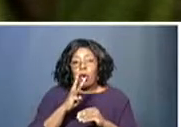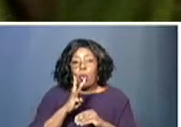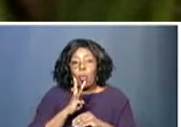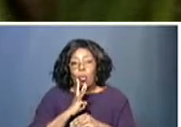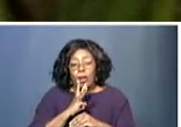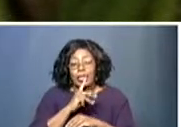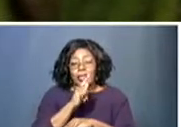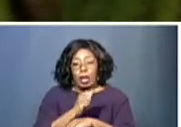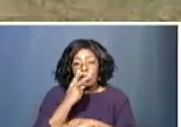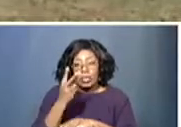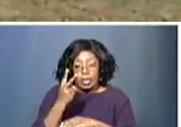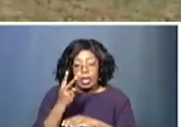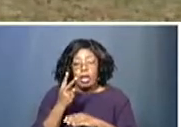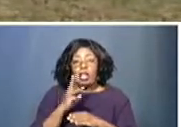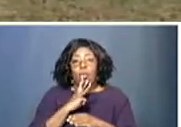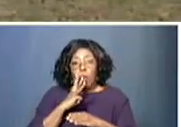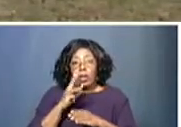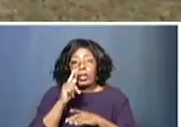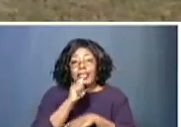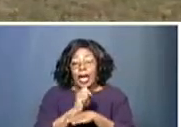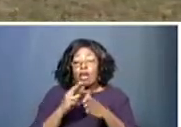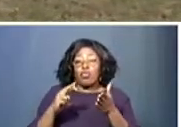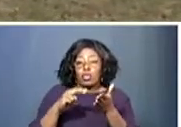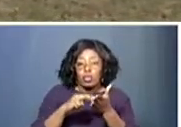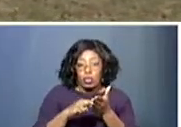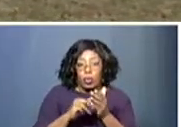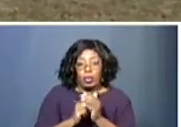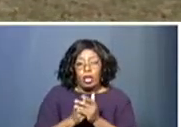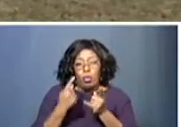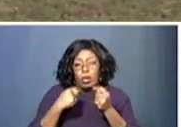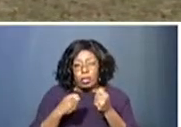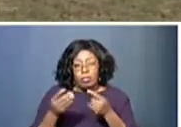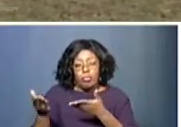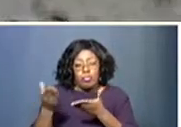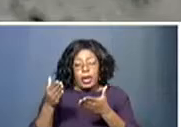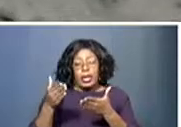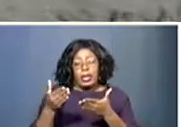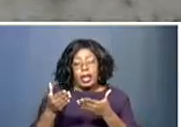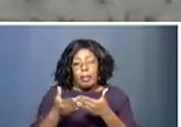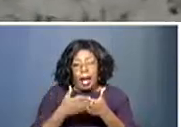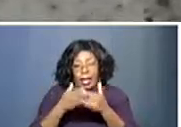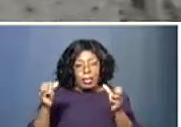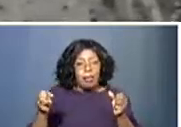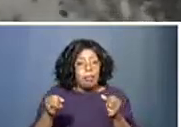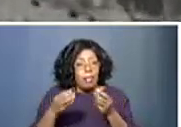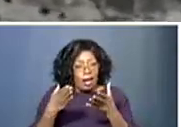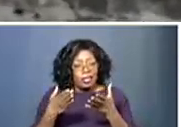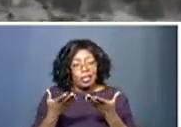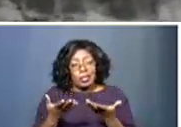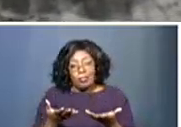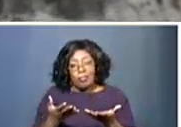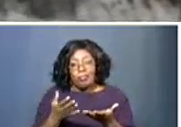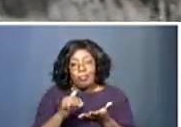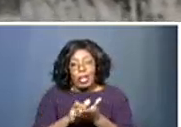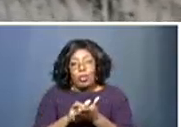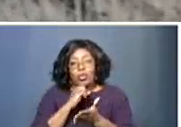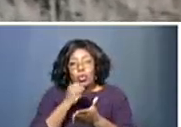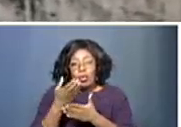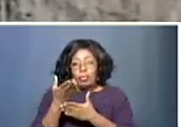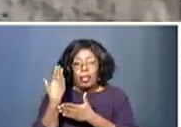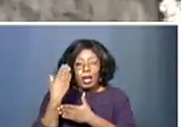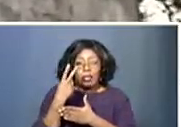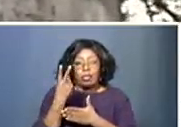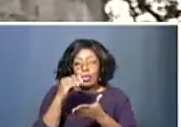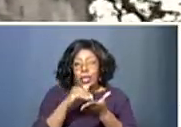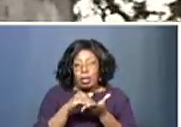wanted to see restored. So officials hoping to return the magic to this ruined compound that has been in disrepair since 2002.